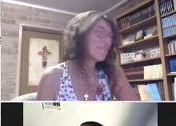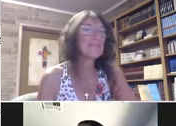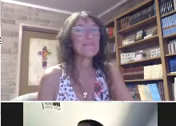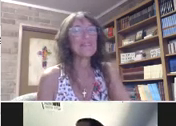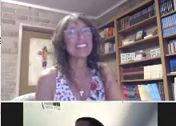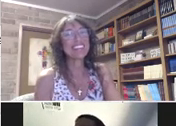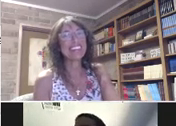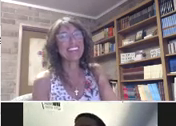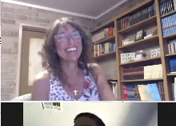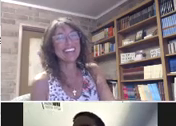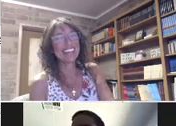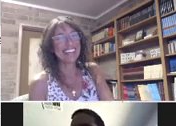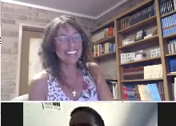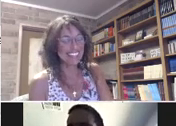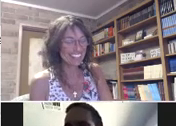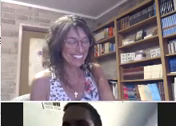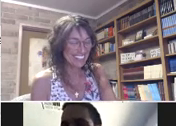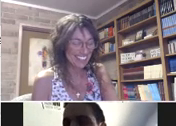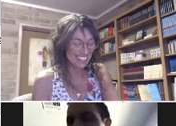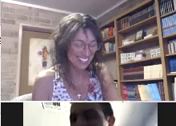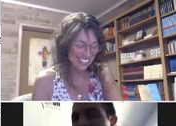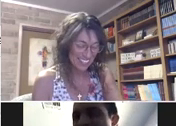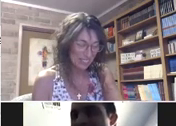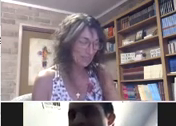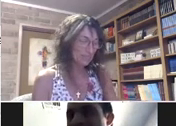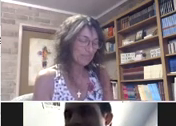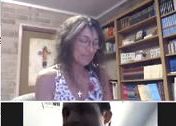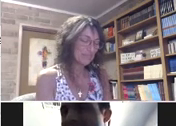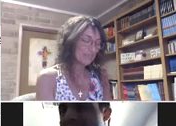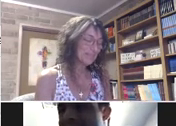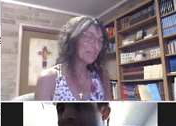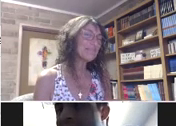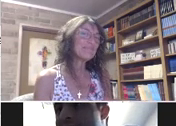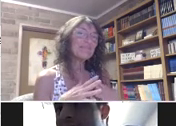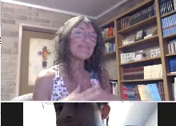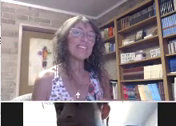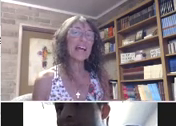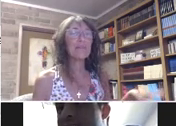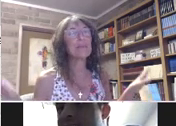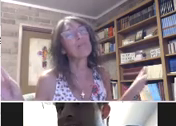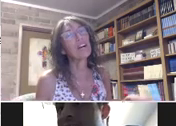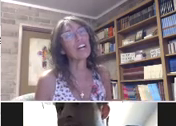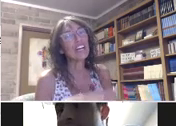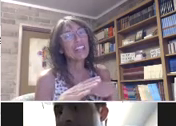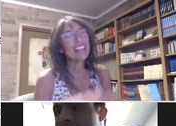Shelly and Maria. Yeah. All right, 1, 2, Three. Happy